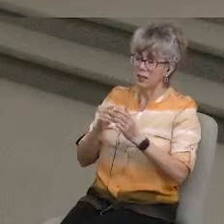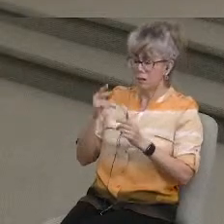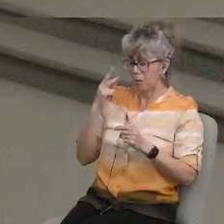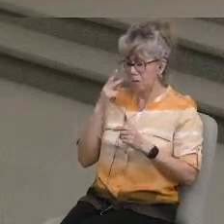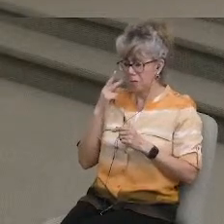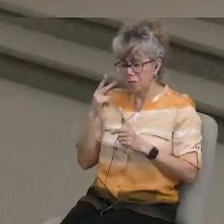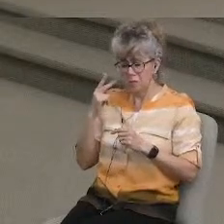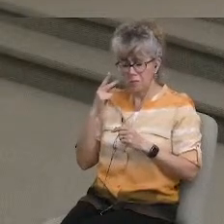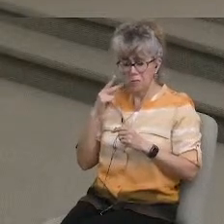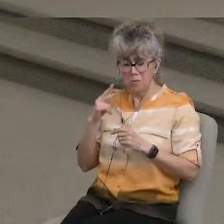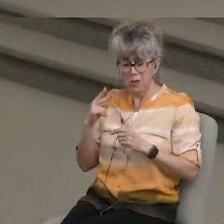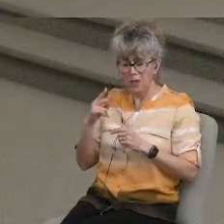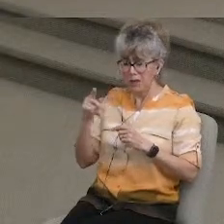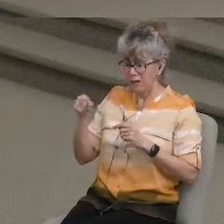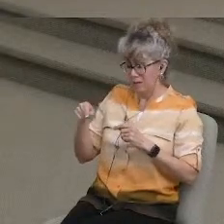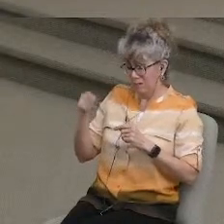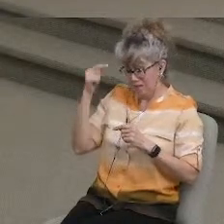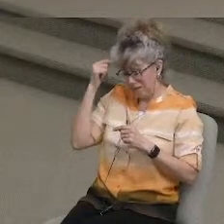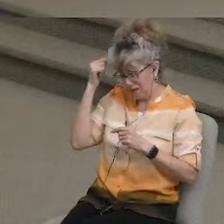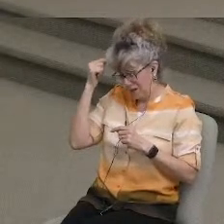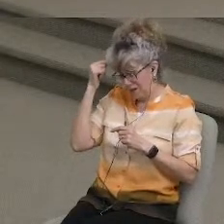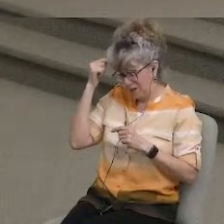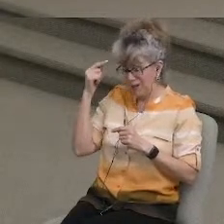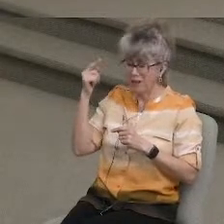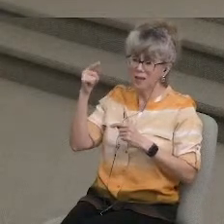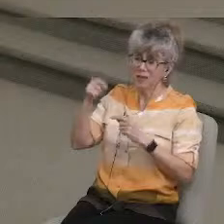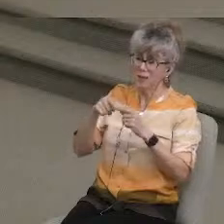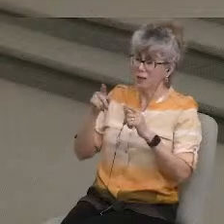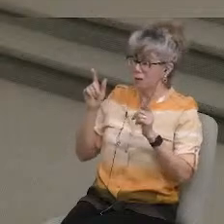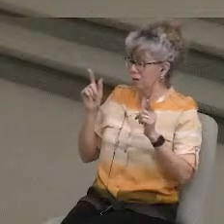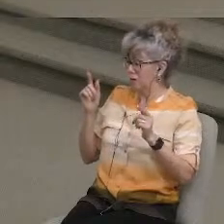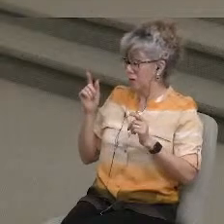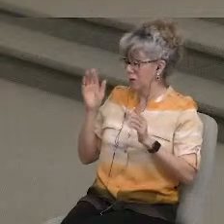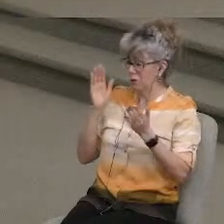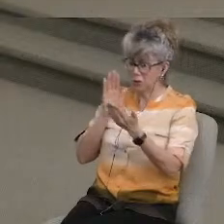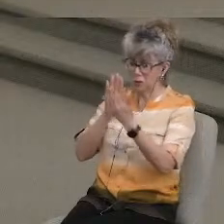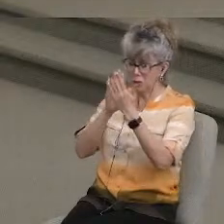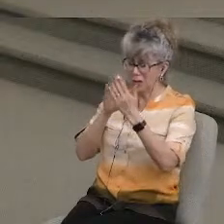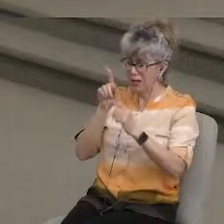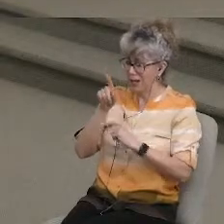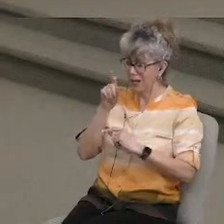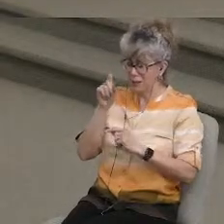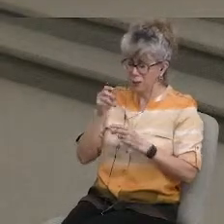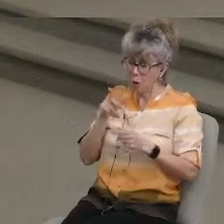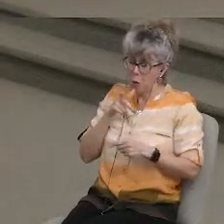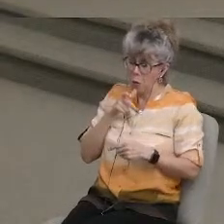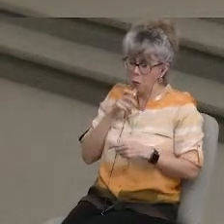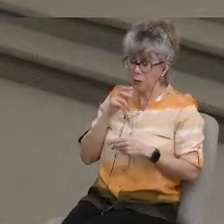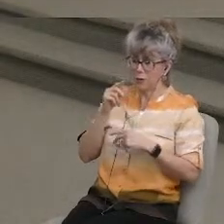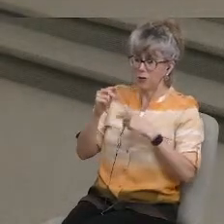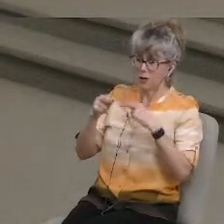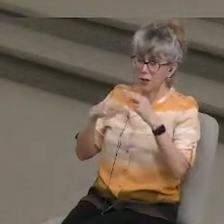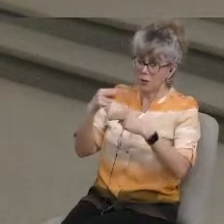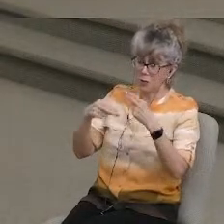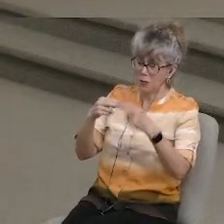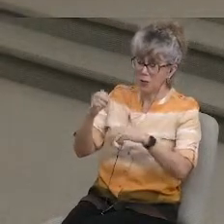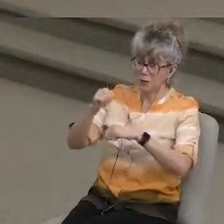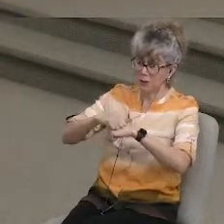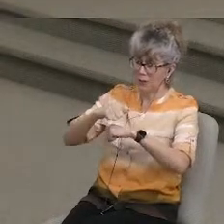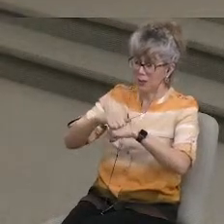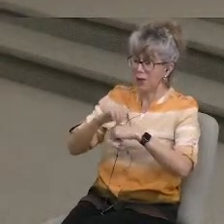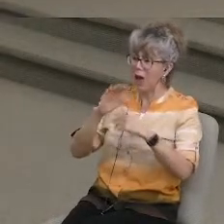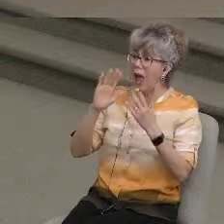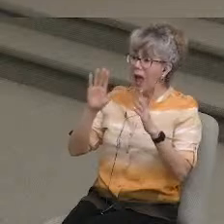and being practical, as women are, they turned to each other and said, "Who will roll away the stone from the entrance? How are we going to